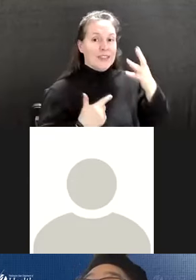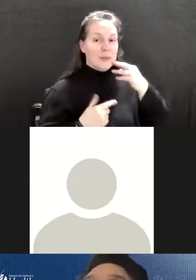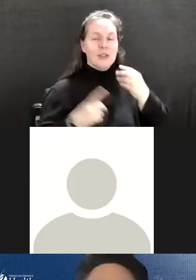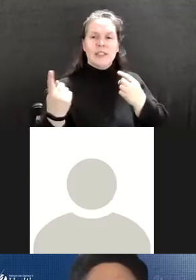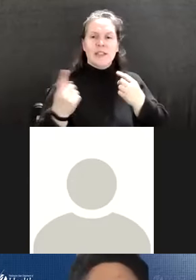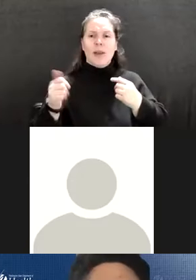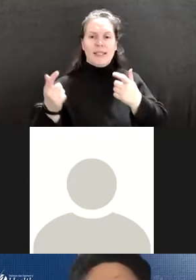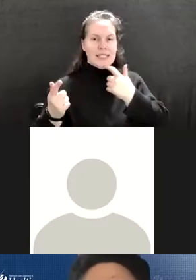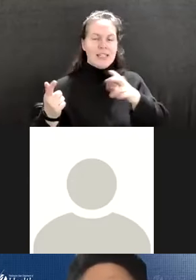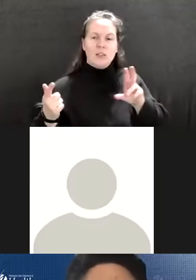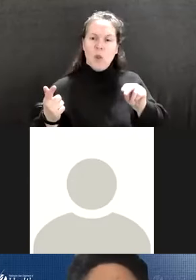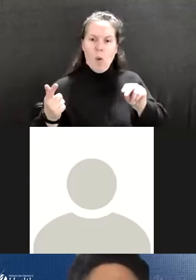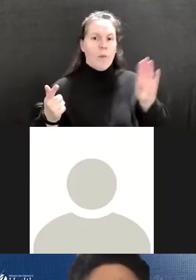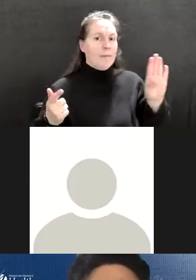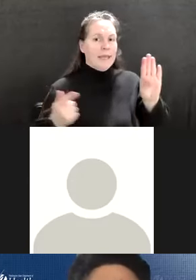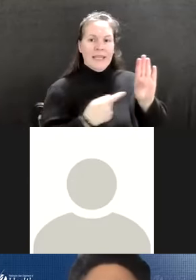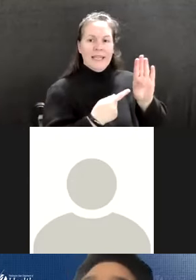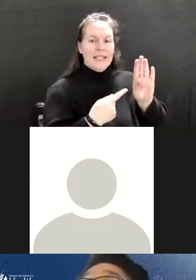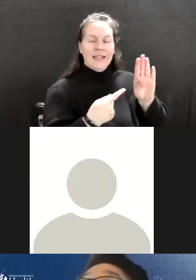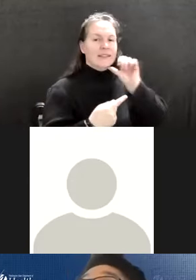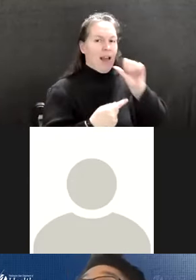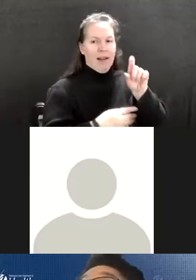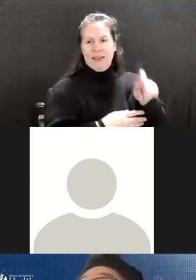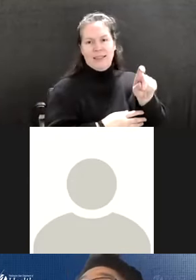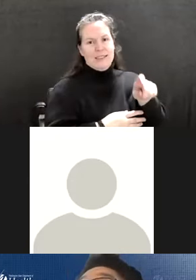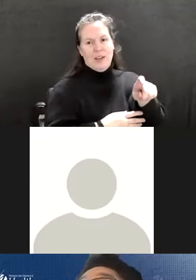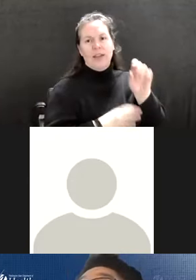B. B is not necessary.